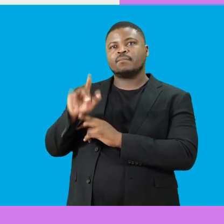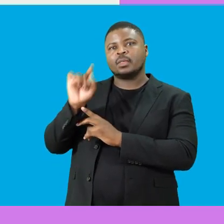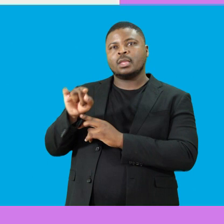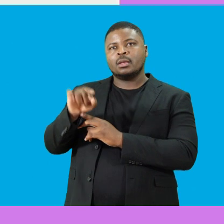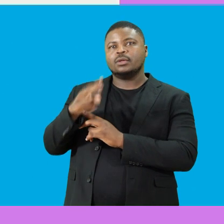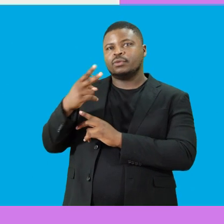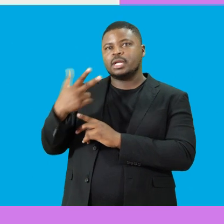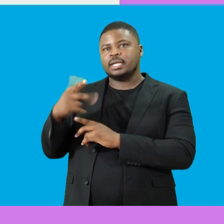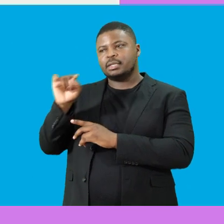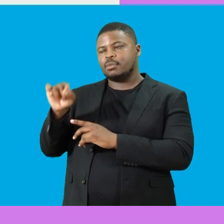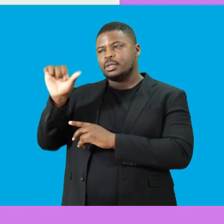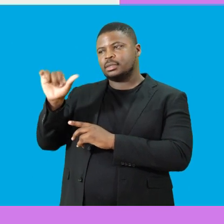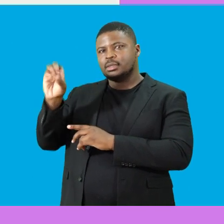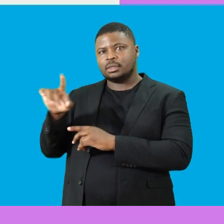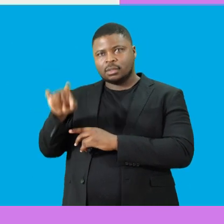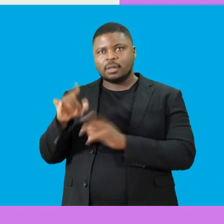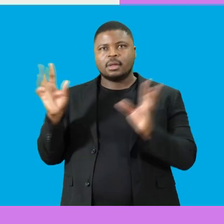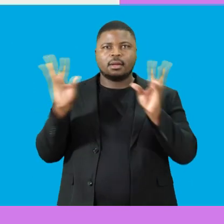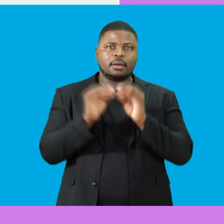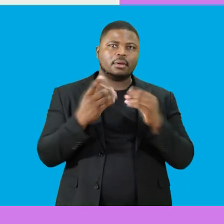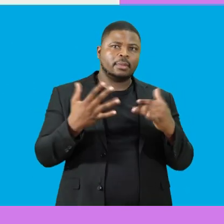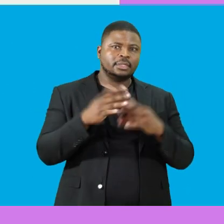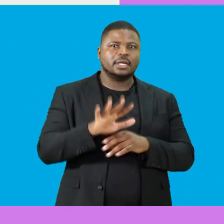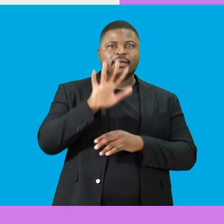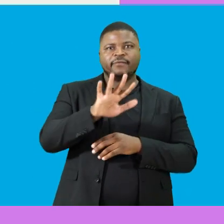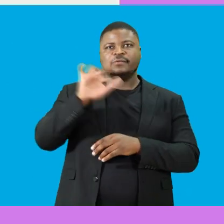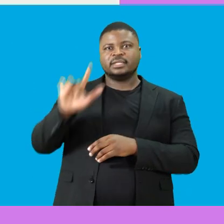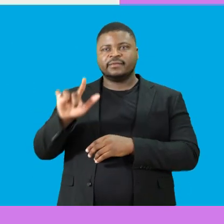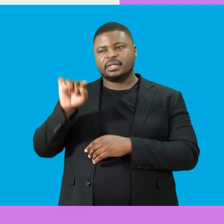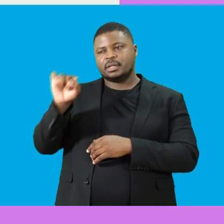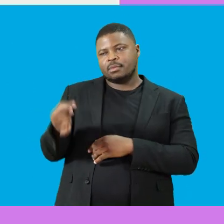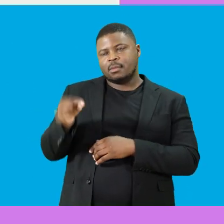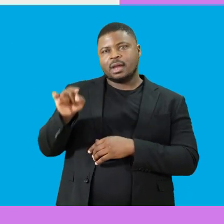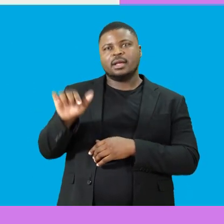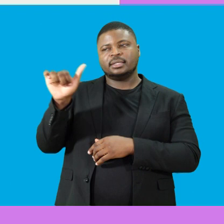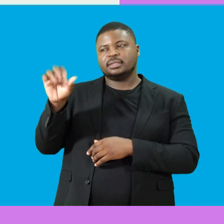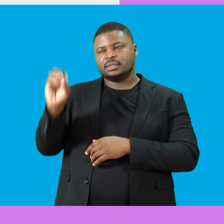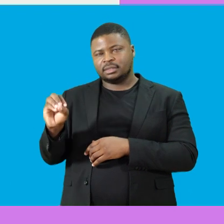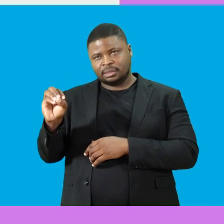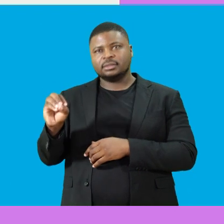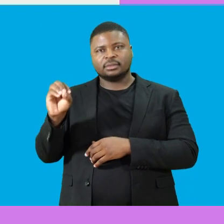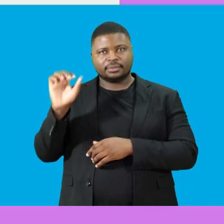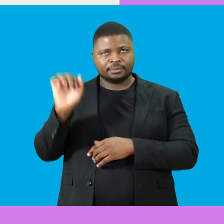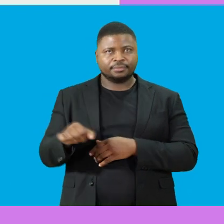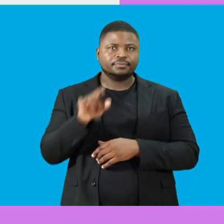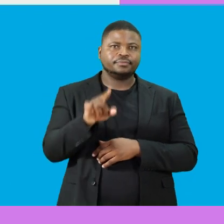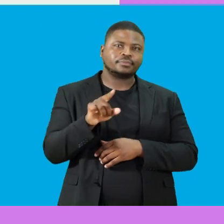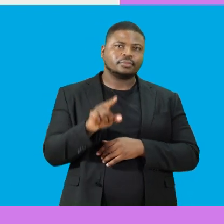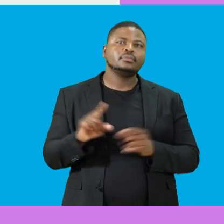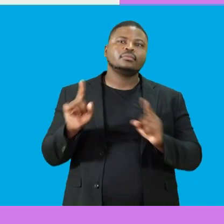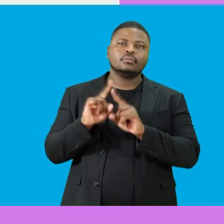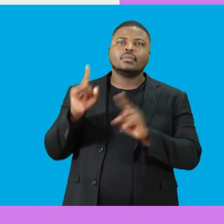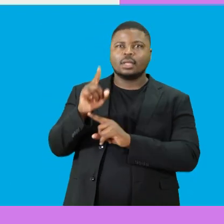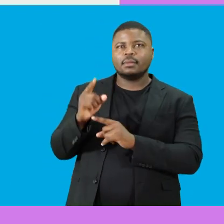51 Rand 60 cents. So if we check the difference between the bank fee structure that has a